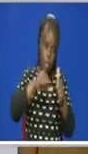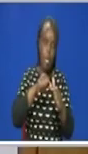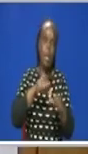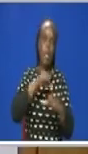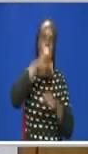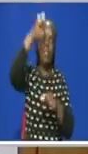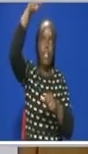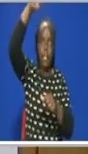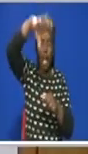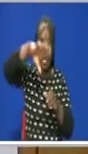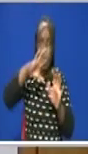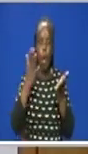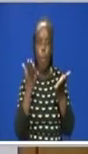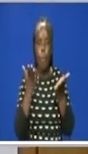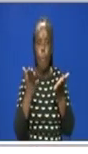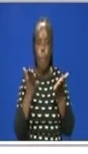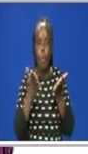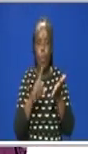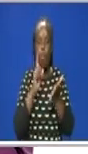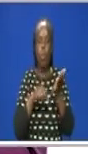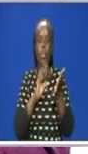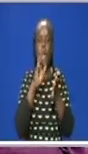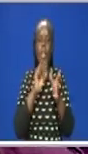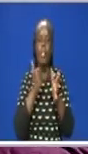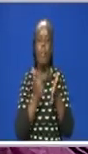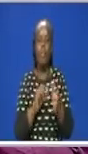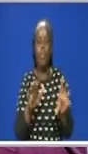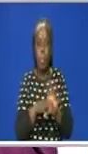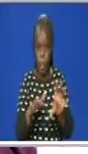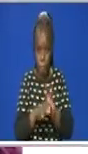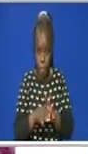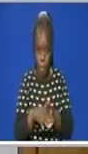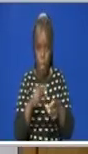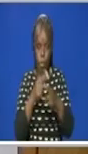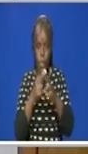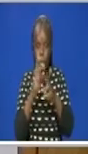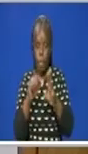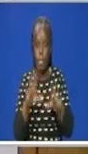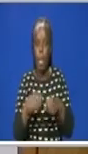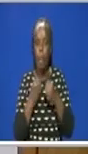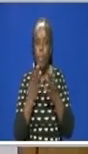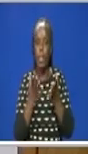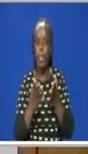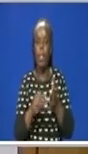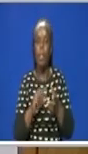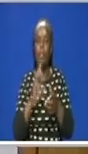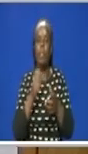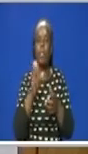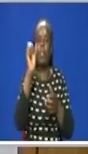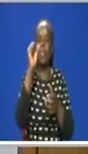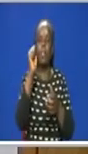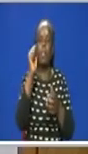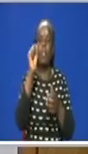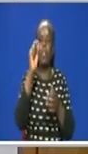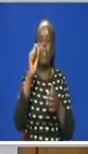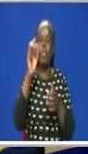And all that. So what are some of these other members? So the other members of the solar system are first the asteroids,